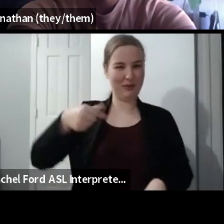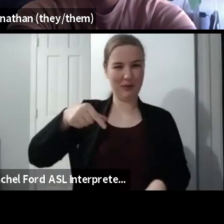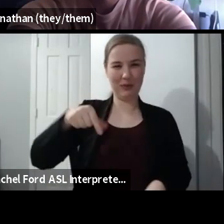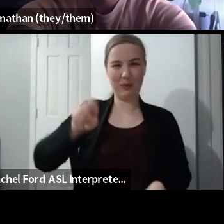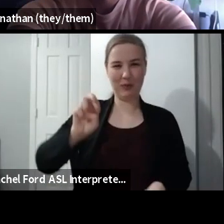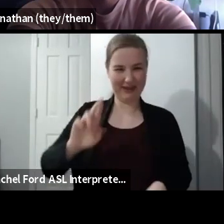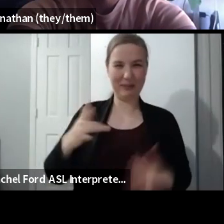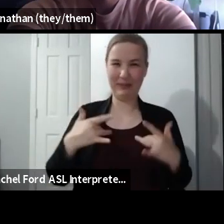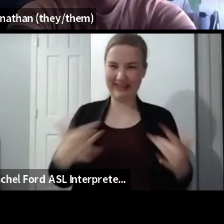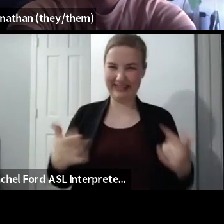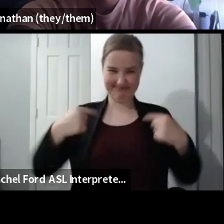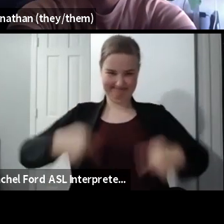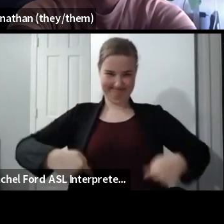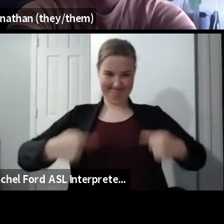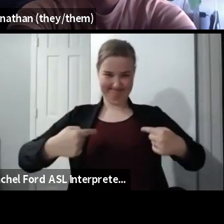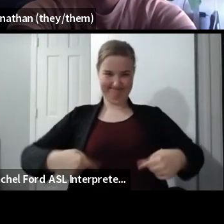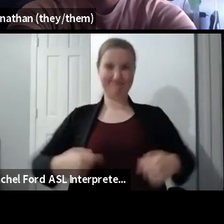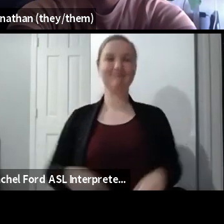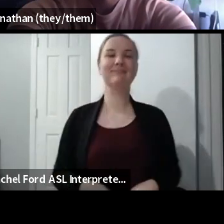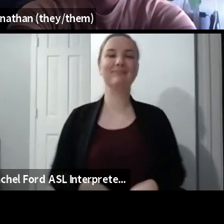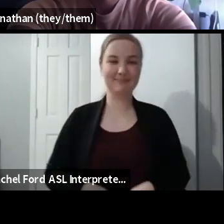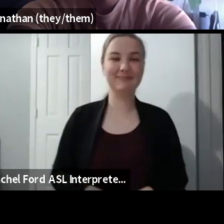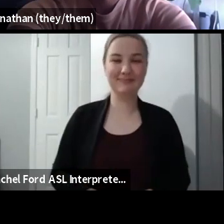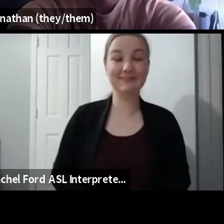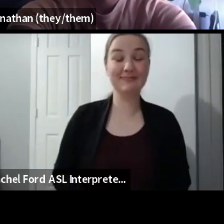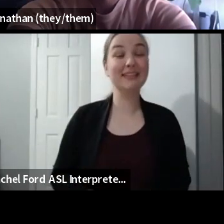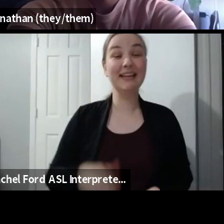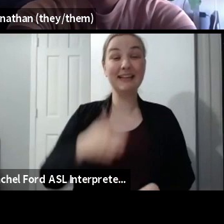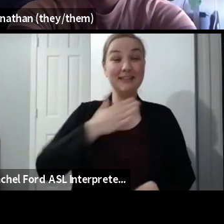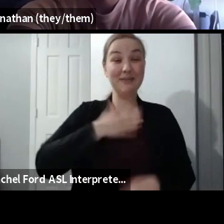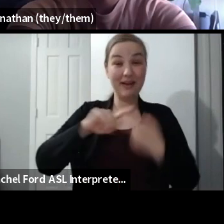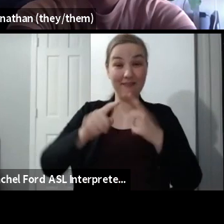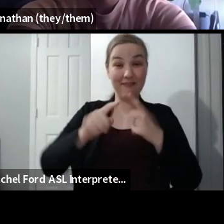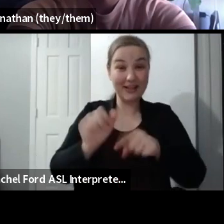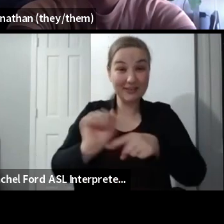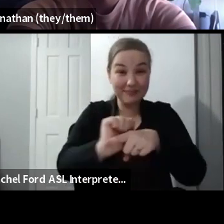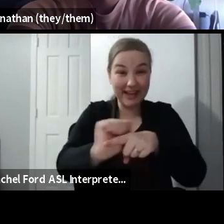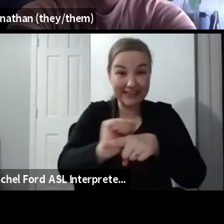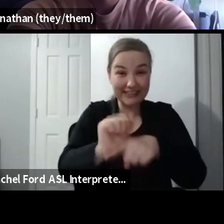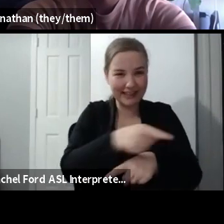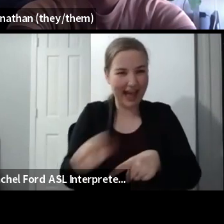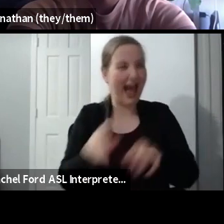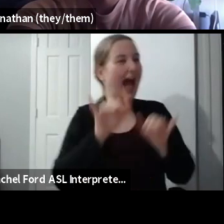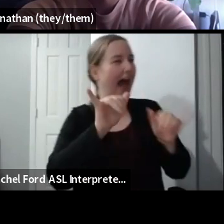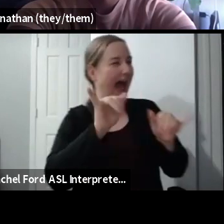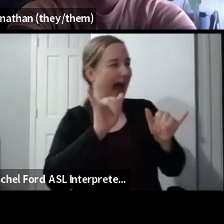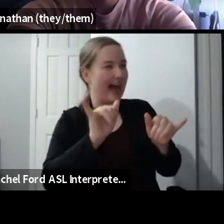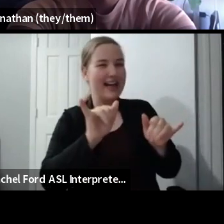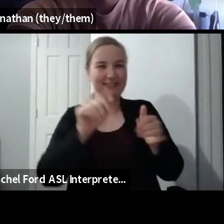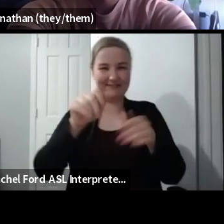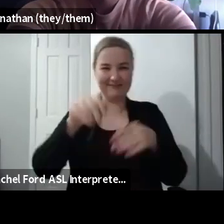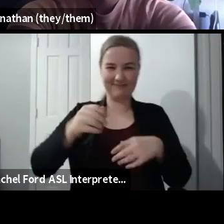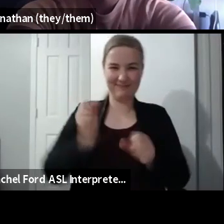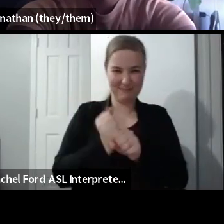worked with as a present made me this t-shirt that has queer tendencies on the front and in the back says all day, every